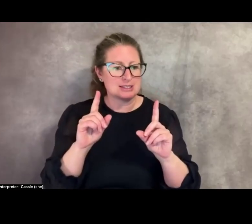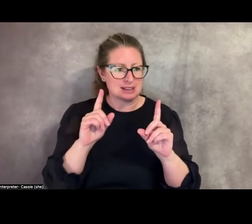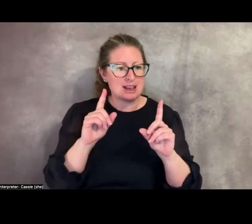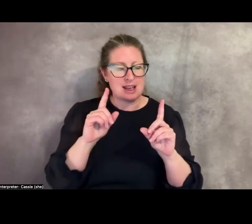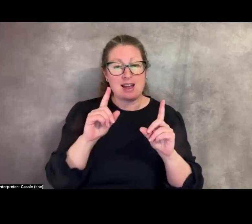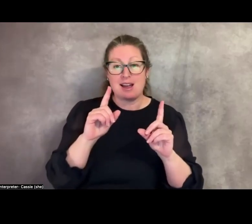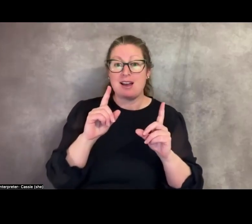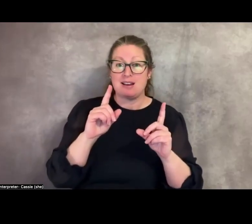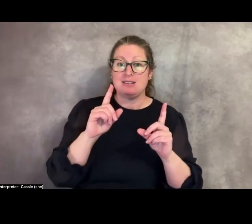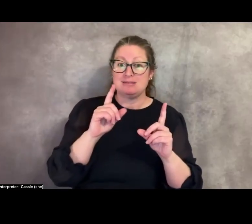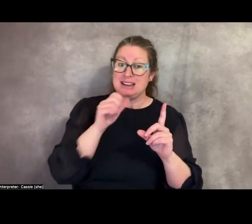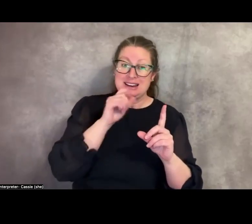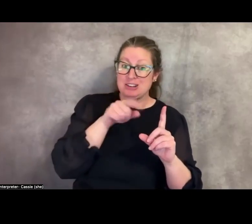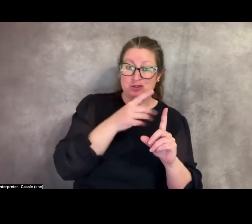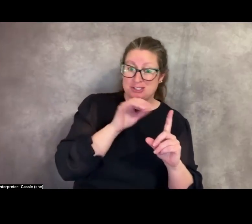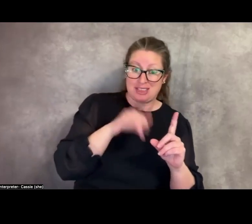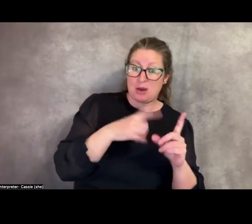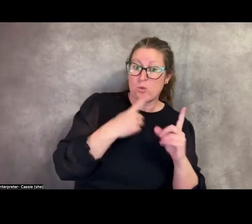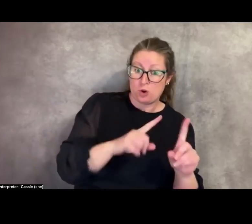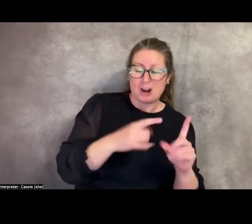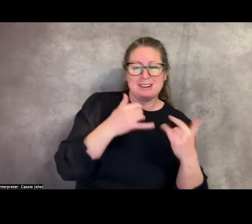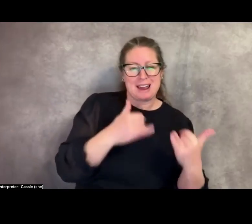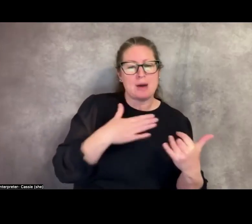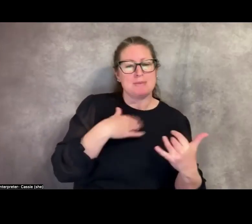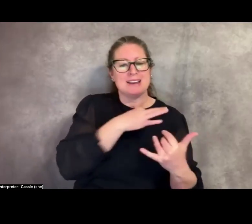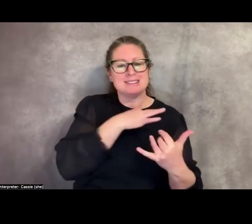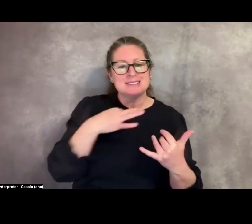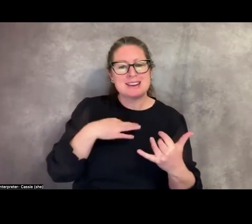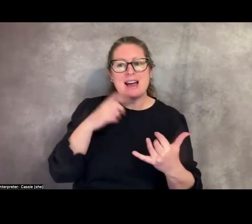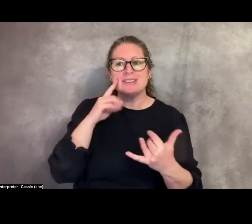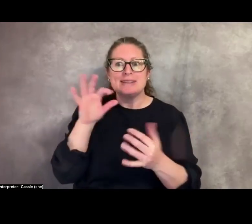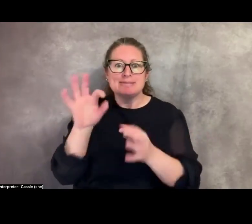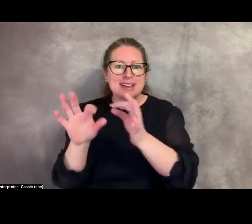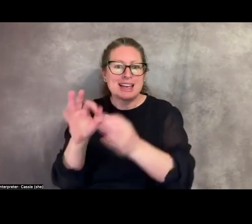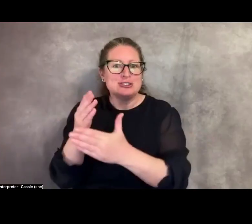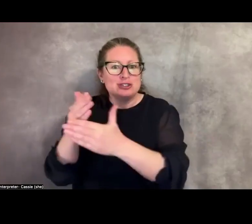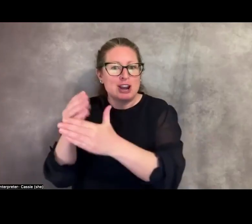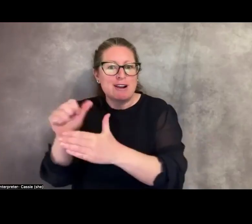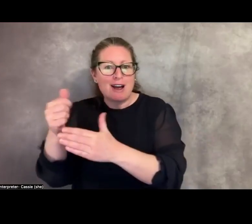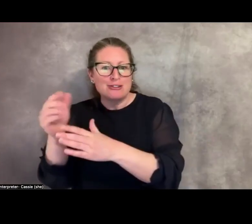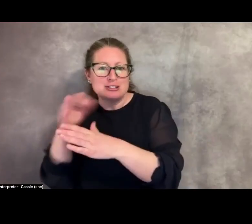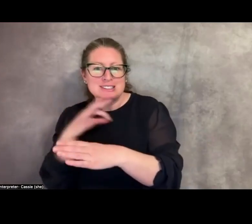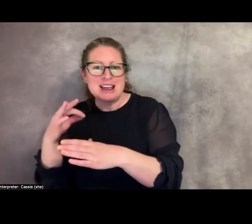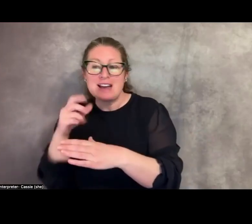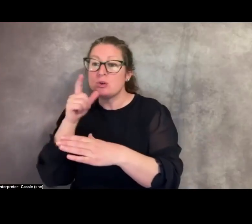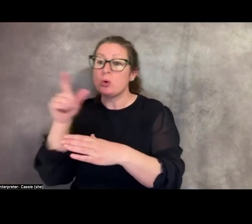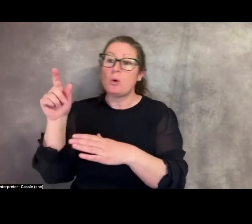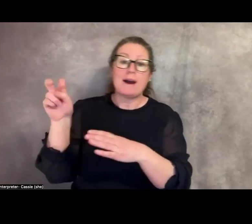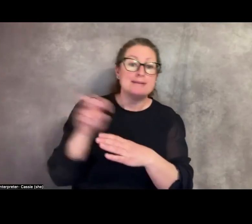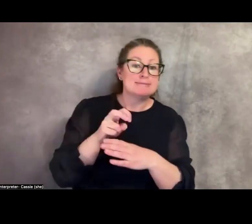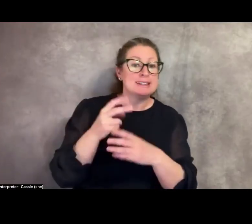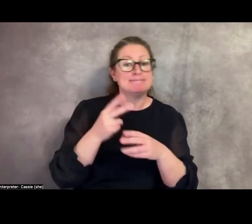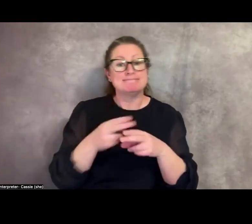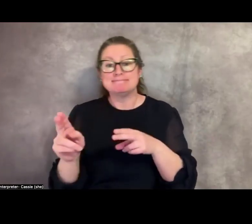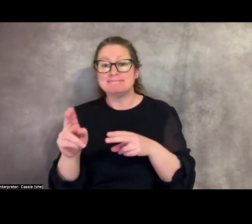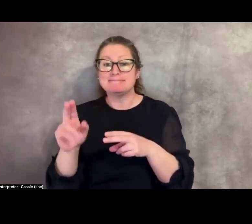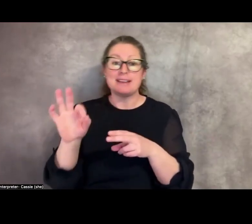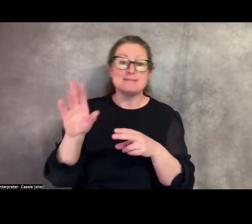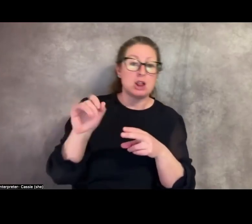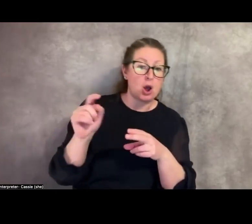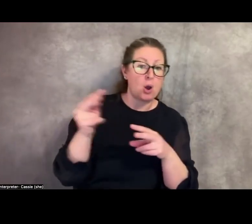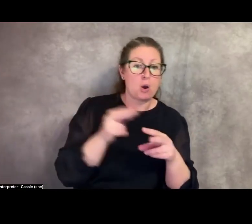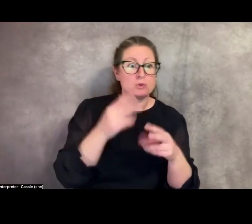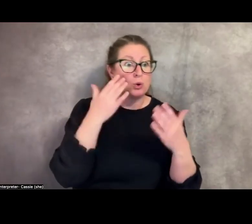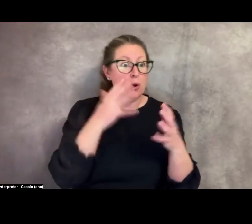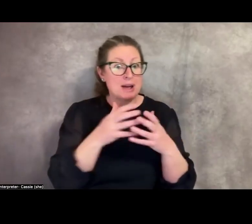staff introducing it to other staff that float to our unit that don't know much about our clients. And they're like debriefing